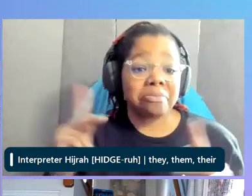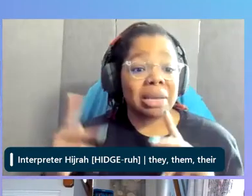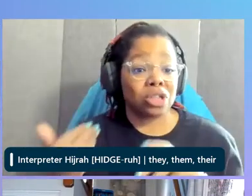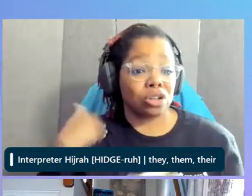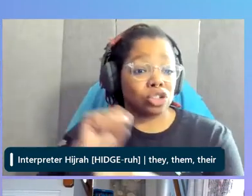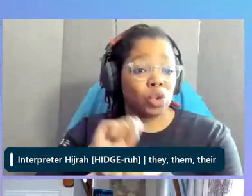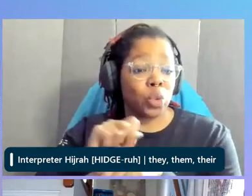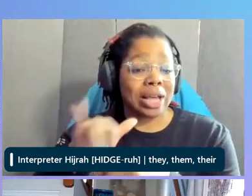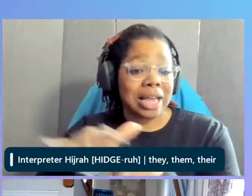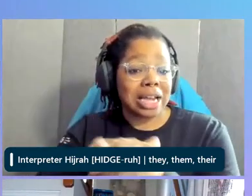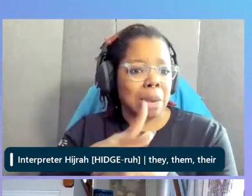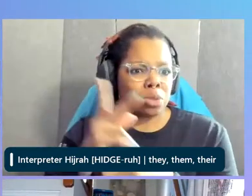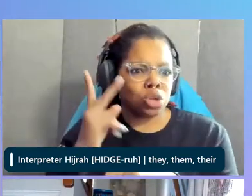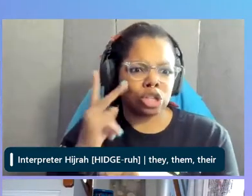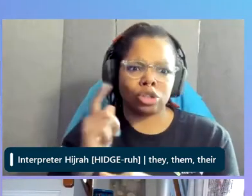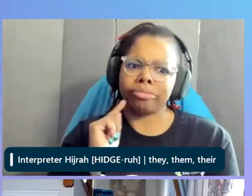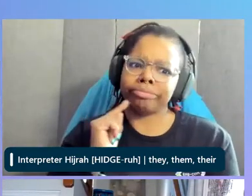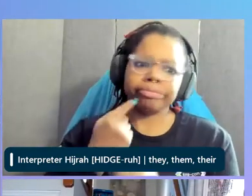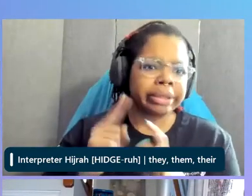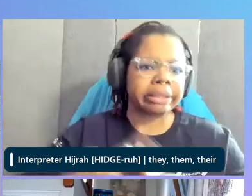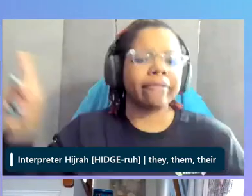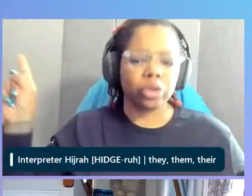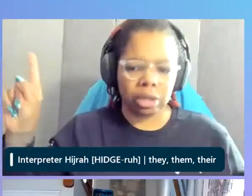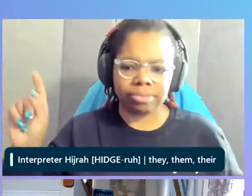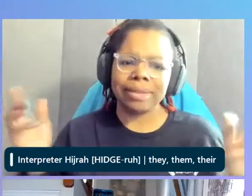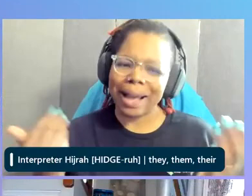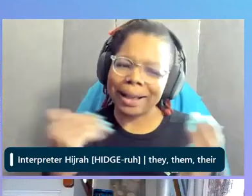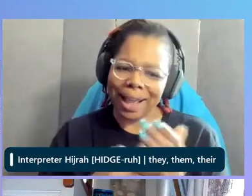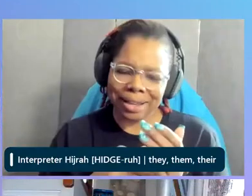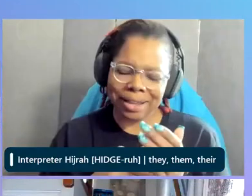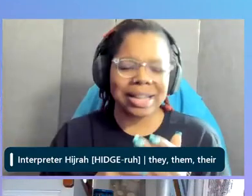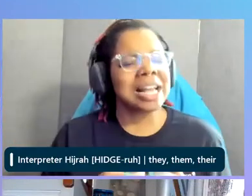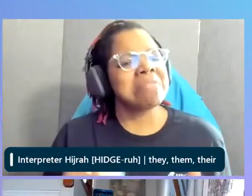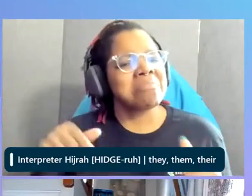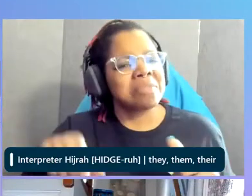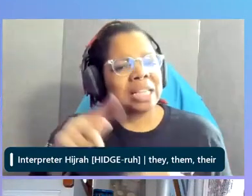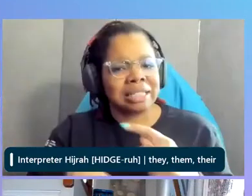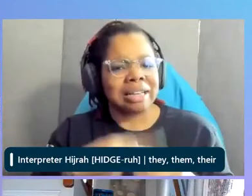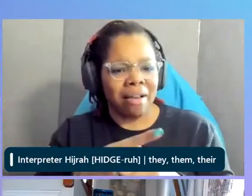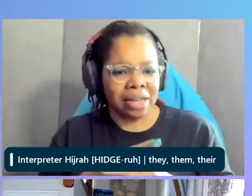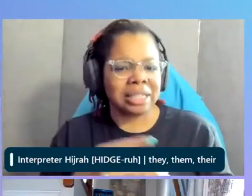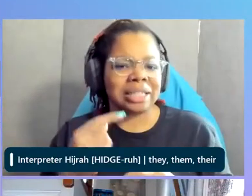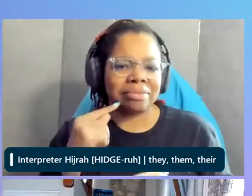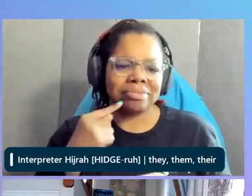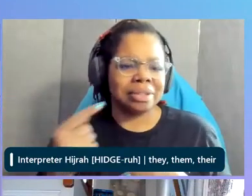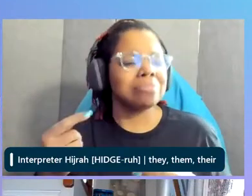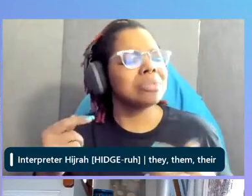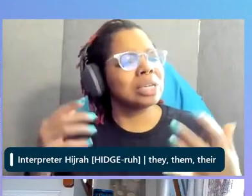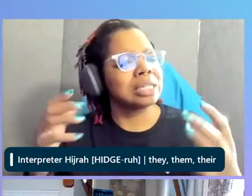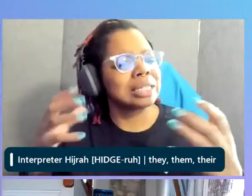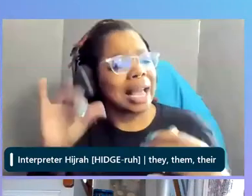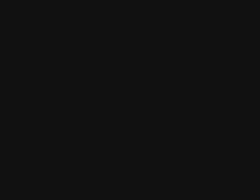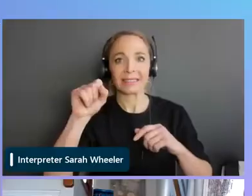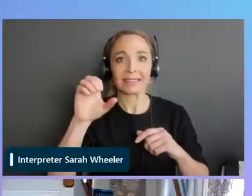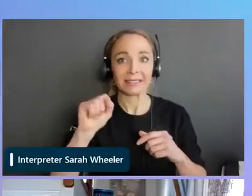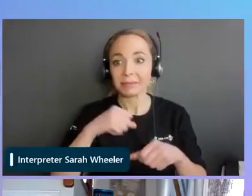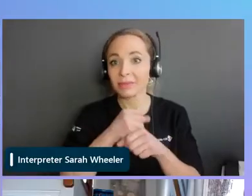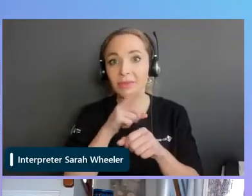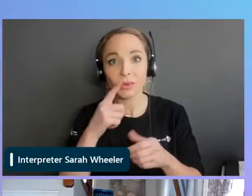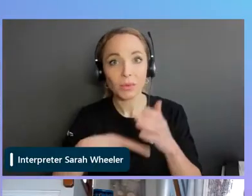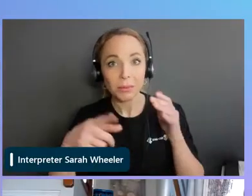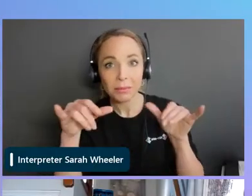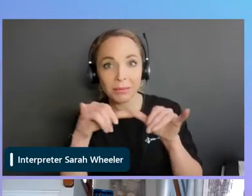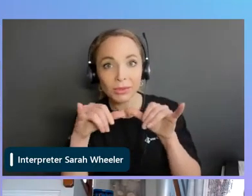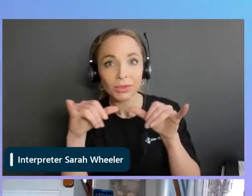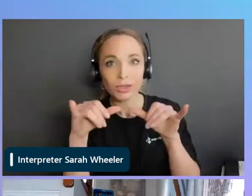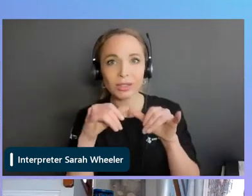that neighborhood who saw a marked difference. So again, even in these kind of extreme cases, making sure that what you're measuring and what you're rewarding is aligned with